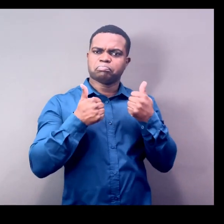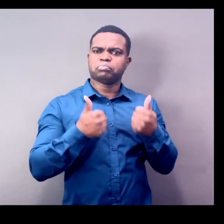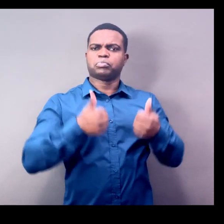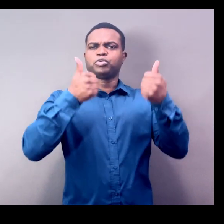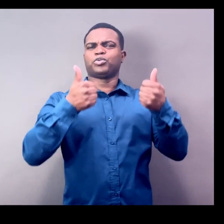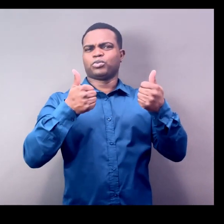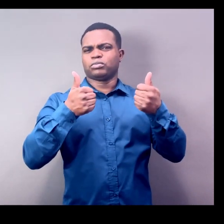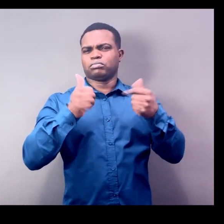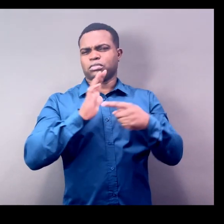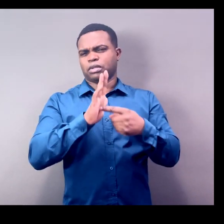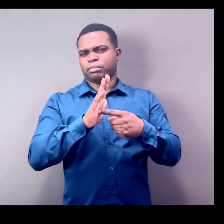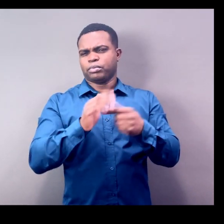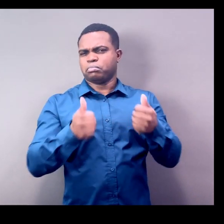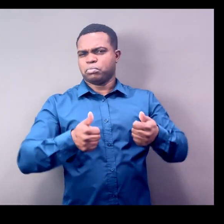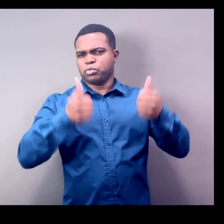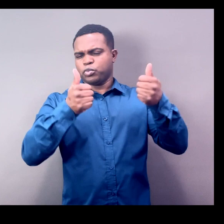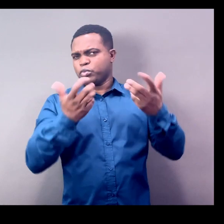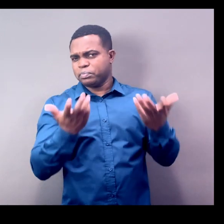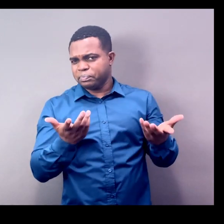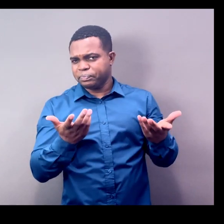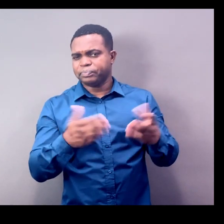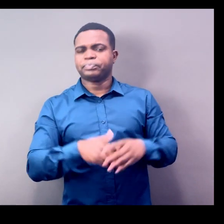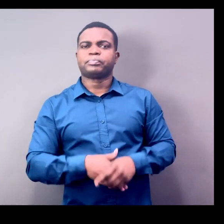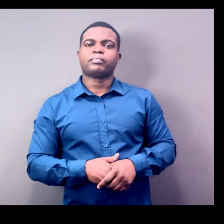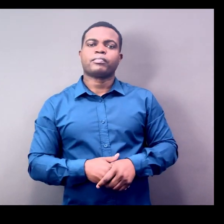benefits: increased reach,